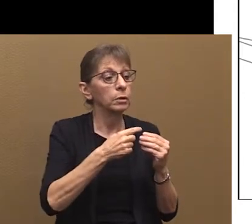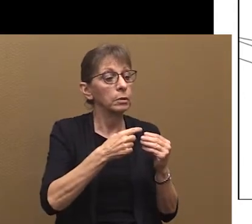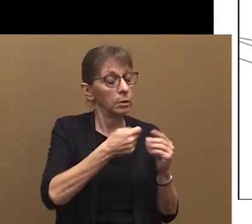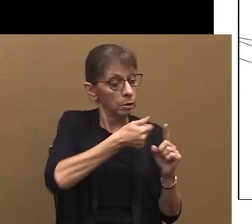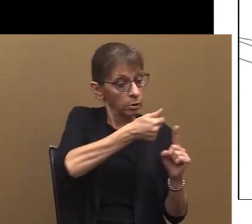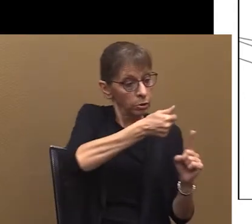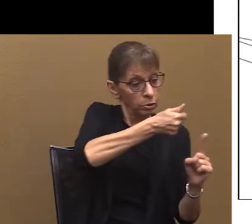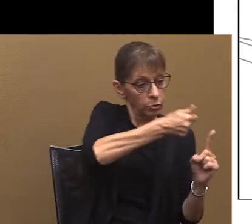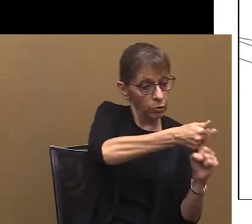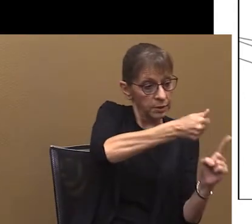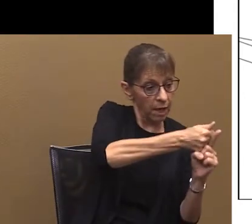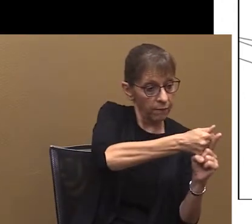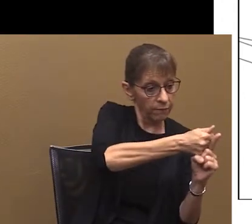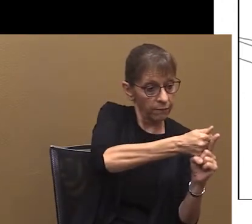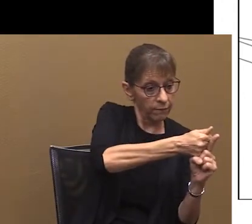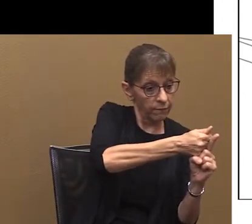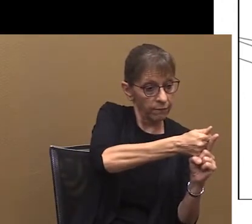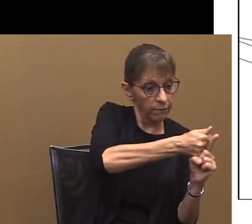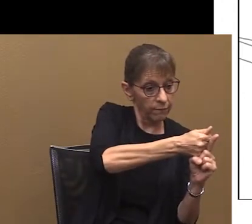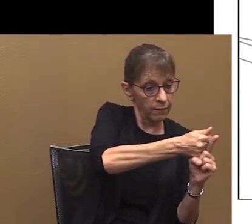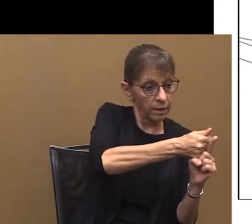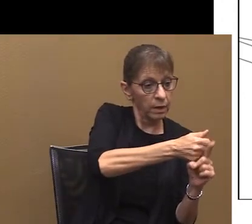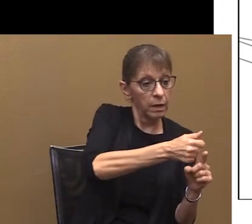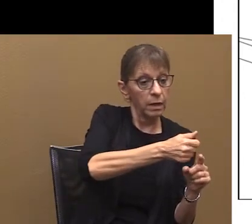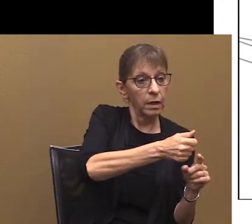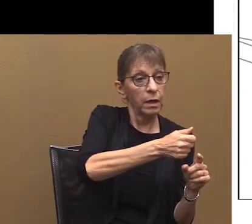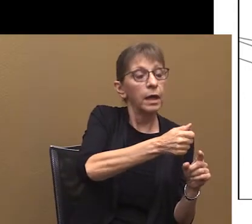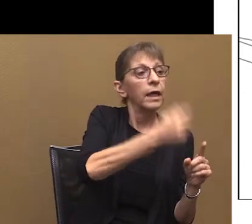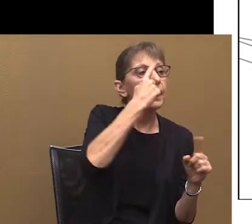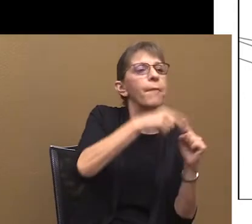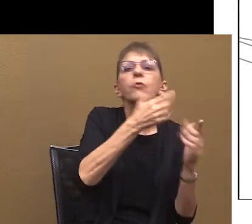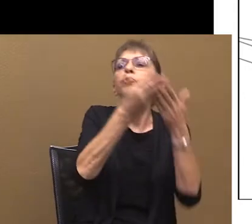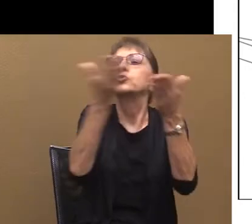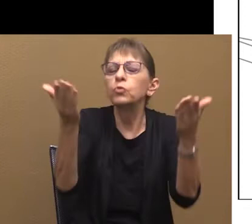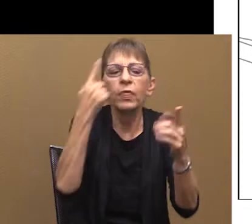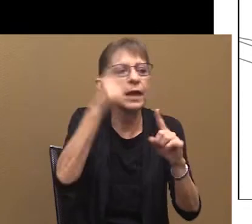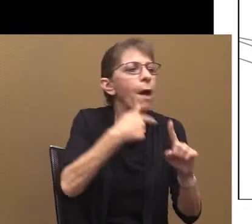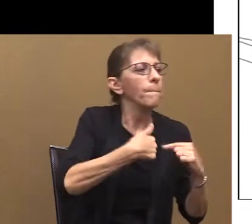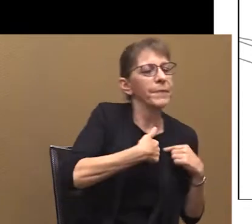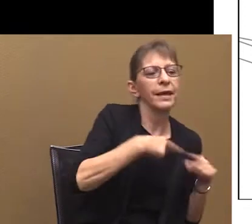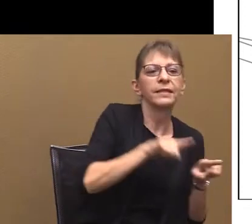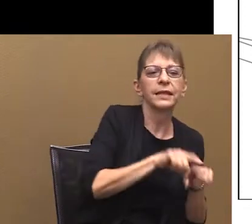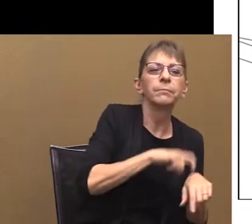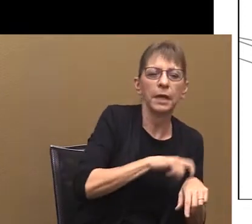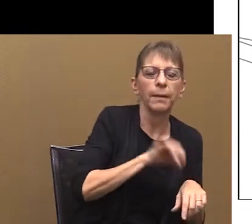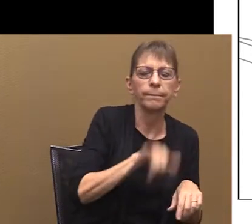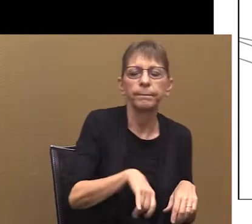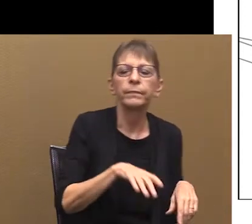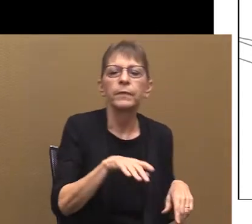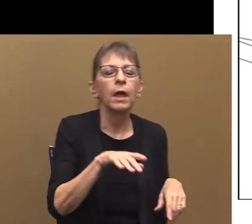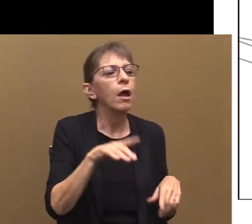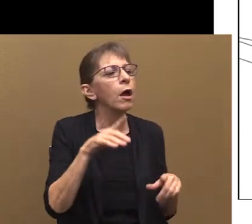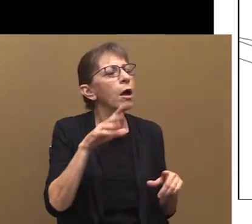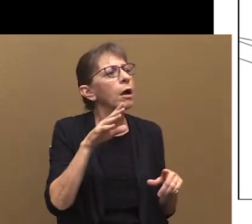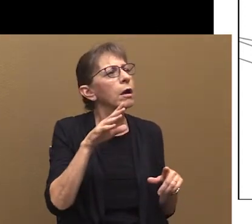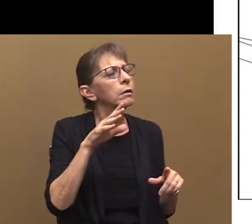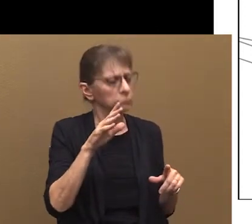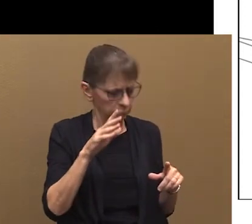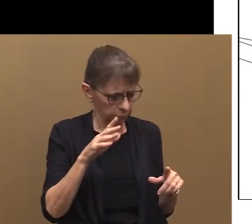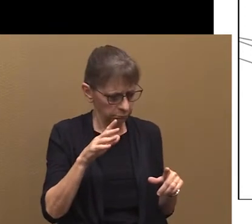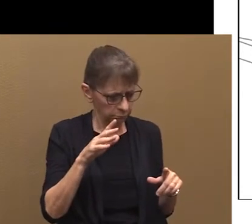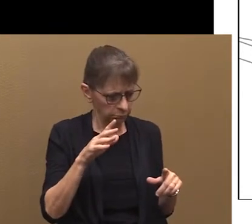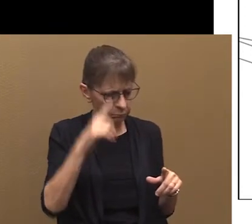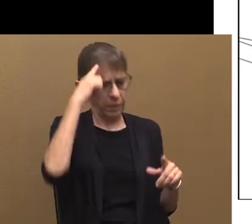you and think about me at the same time. Think about our thoughts,